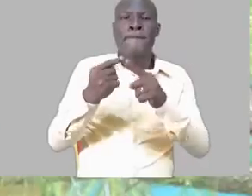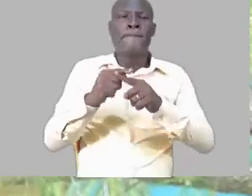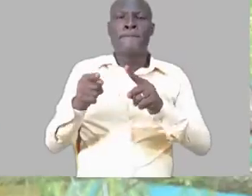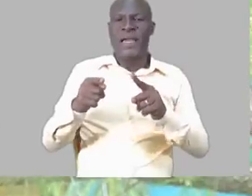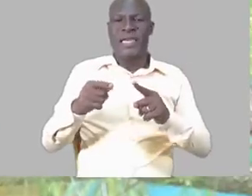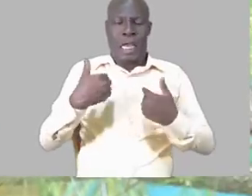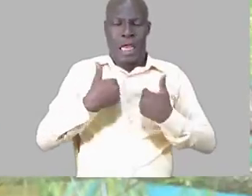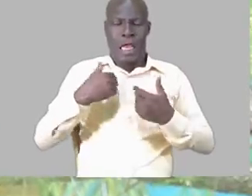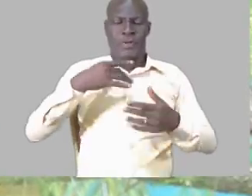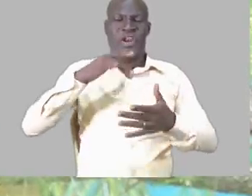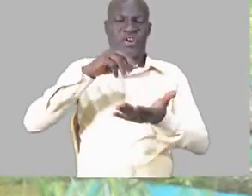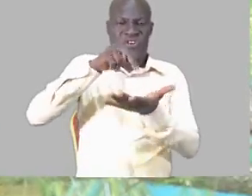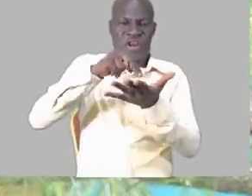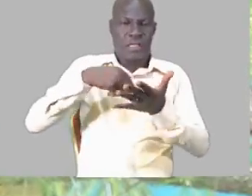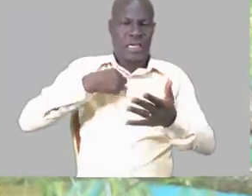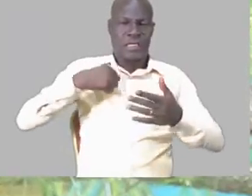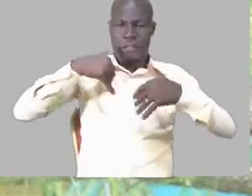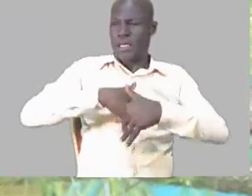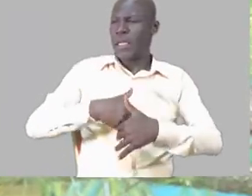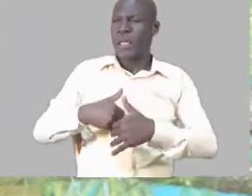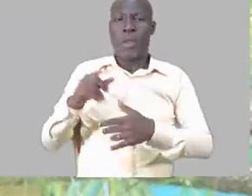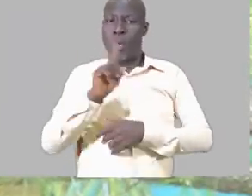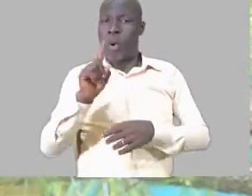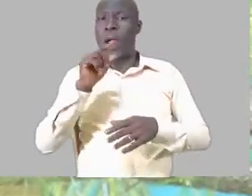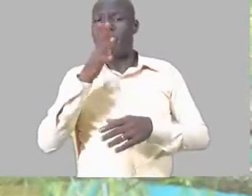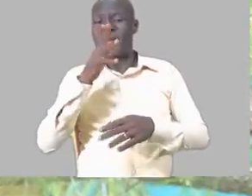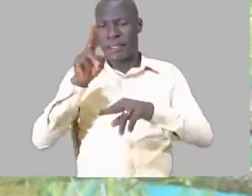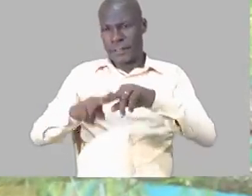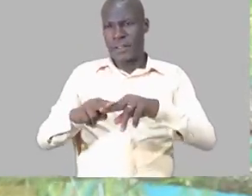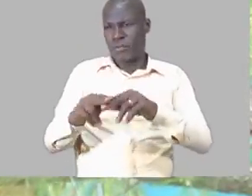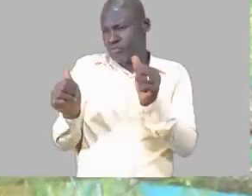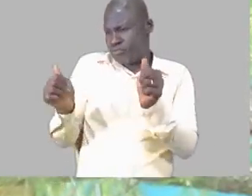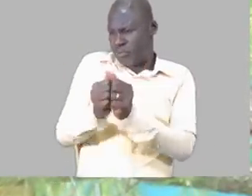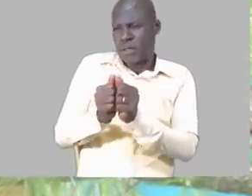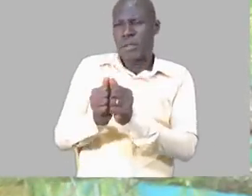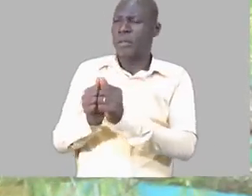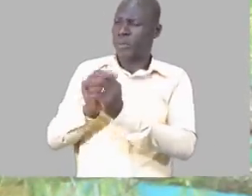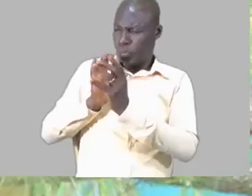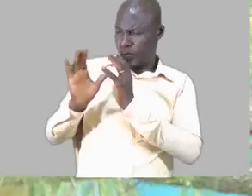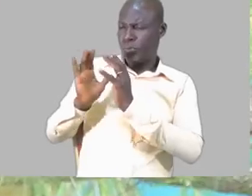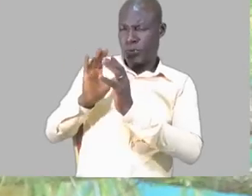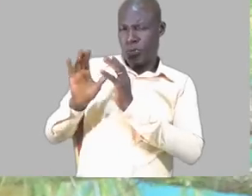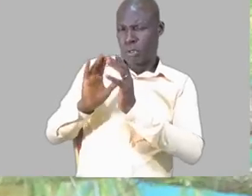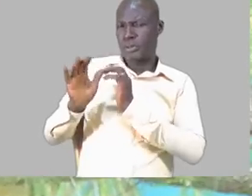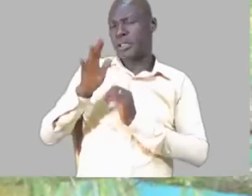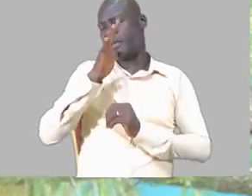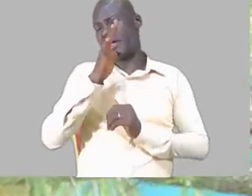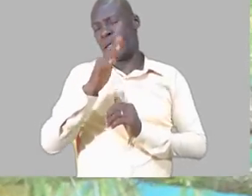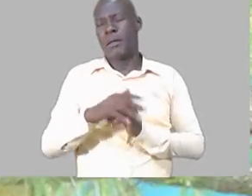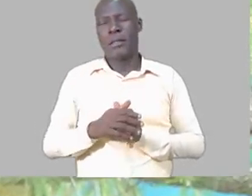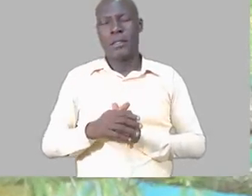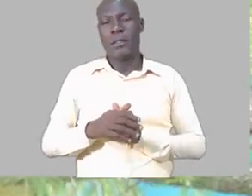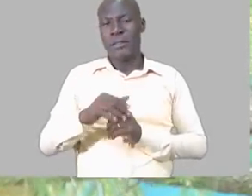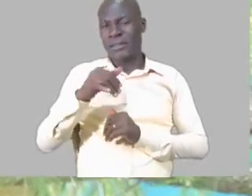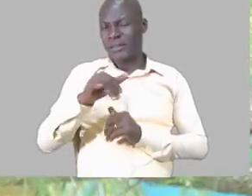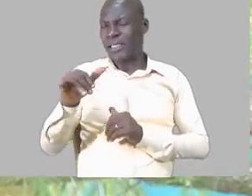atade no ehye no na wakọ abonten ba bia ne maame etie no wakọ tena ne maame enchan na